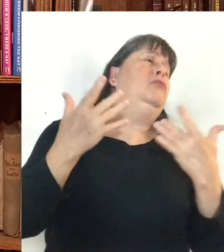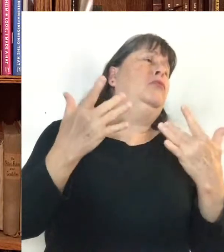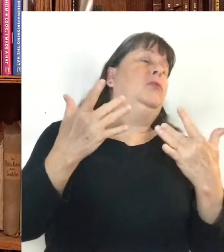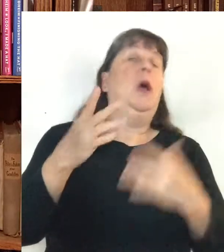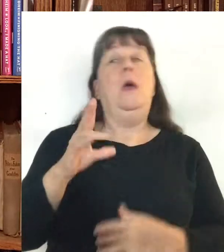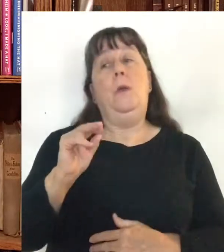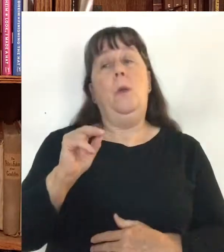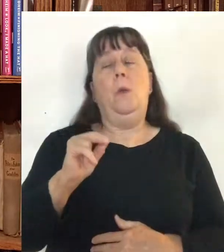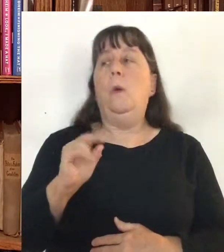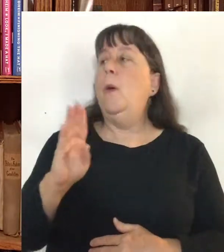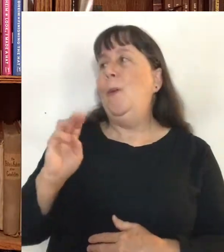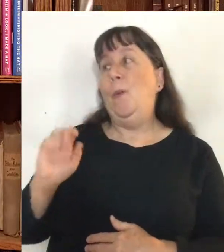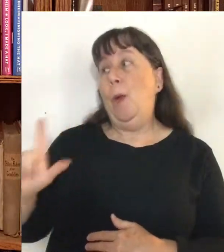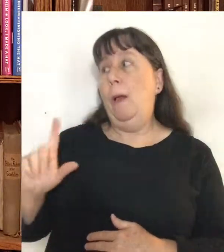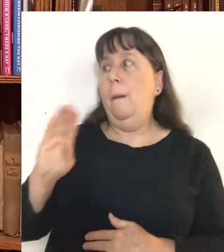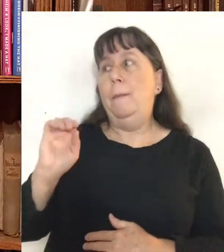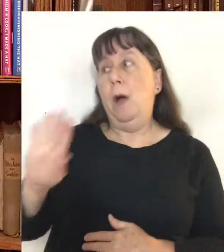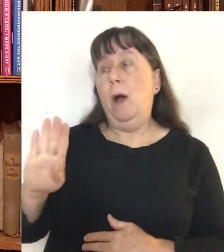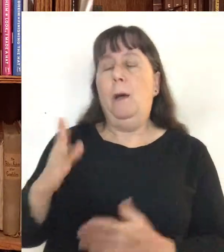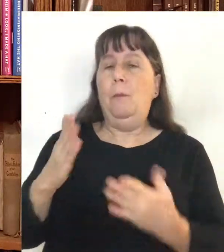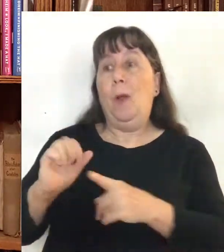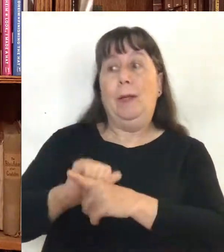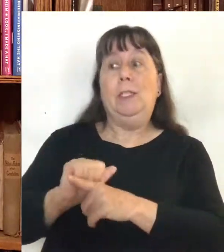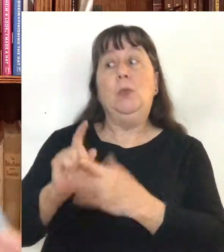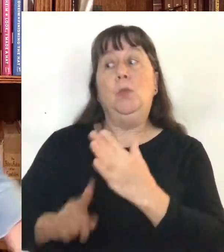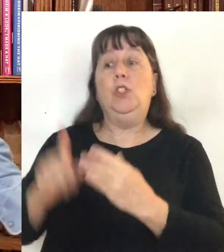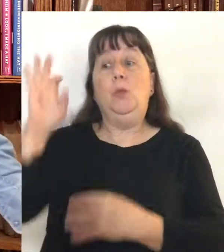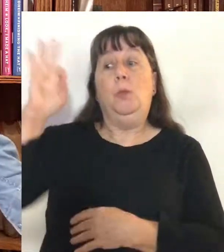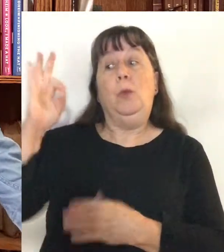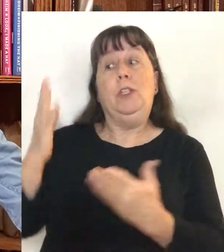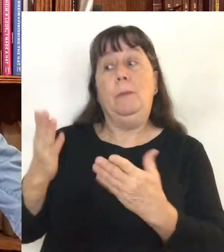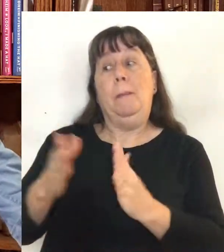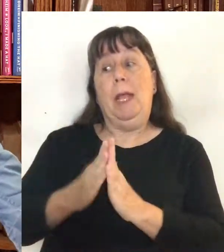Well, Bob, why don't you practice what you preach, you might ask.